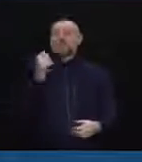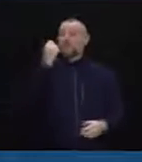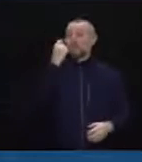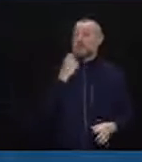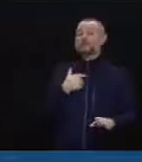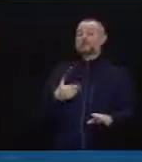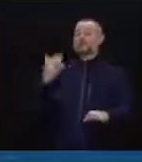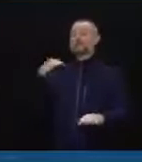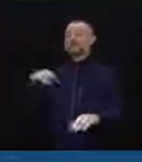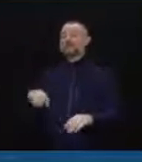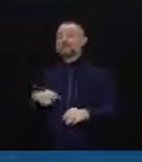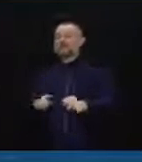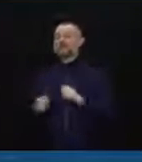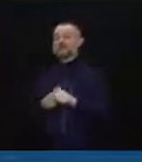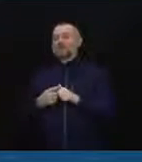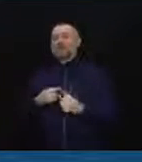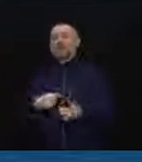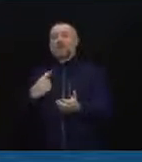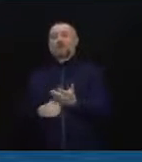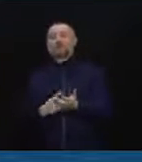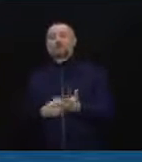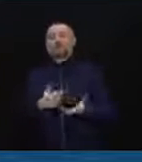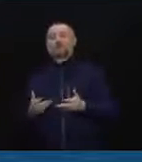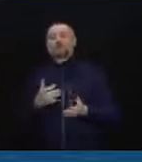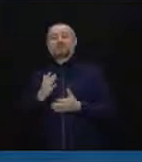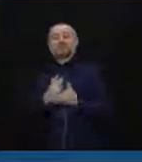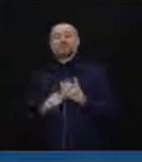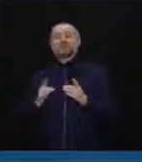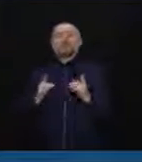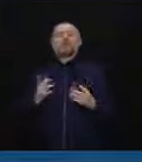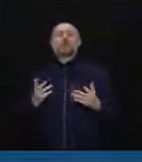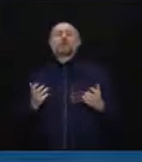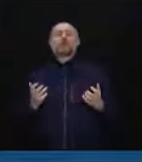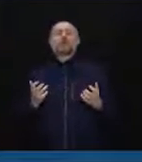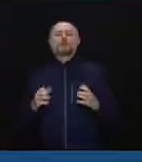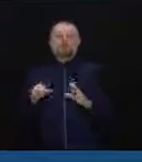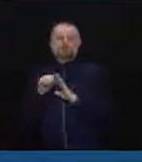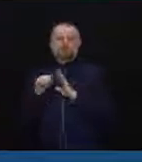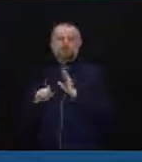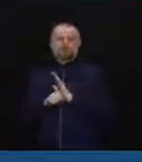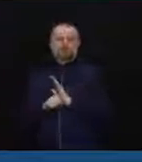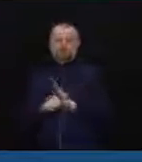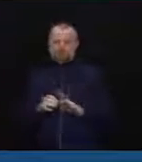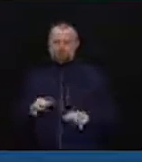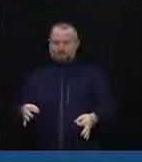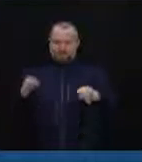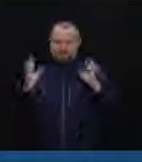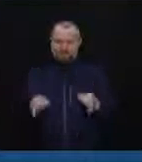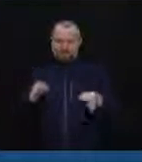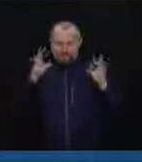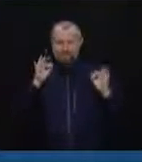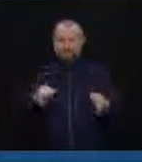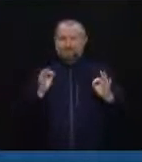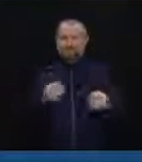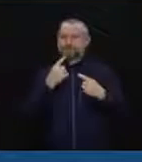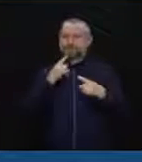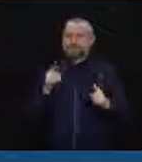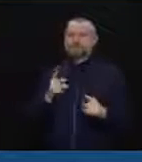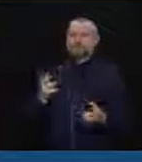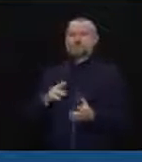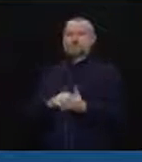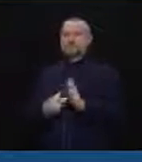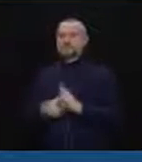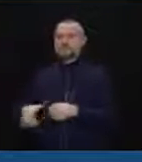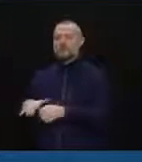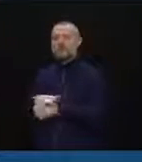the state take the step themselves. So it really takes them out of the decision-making, forcing them to analyze